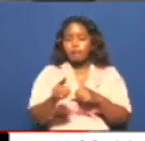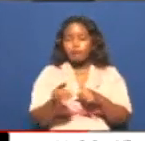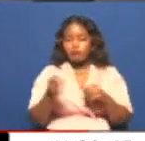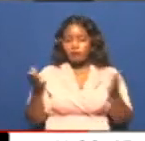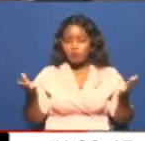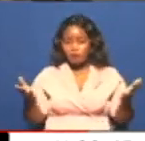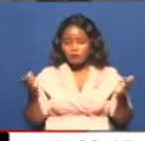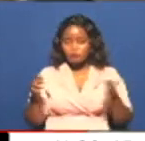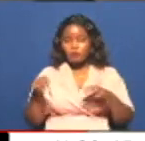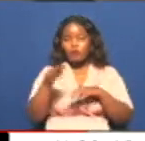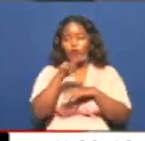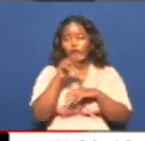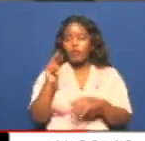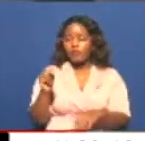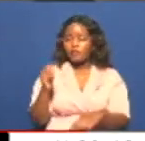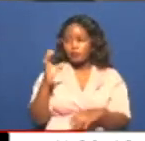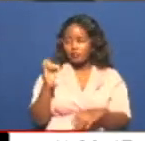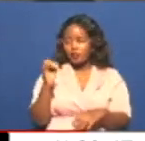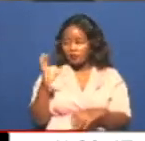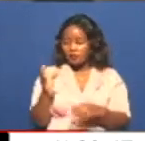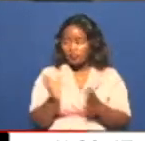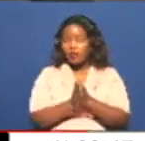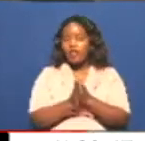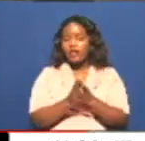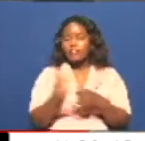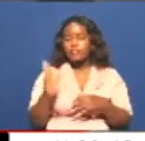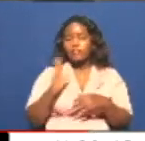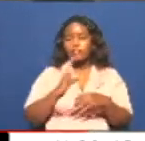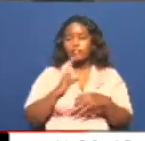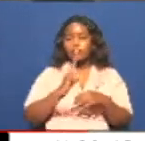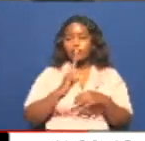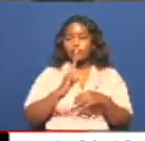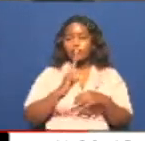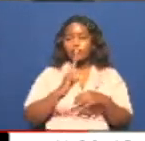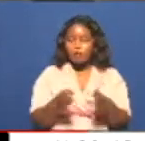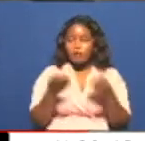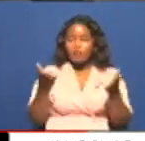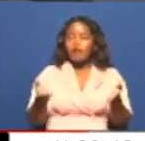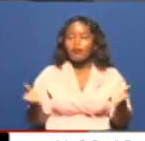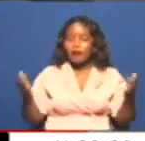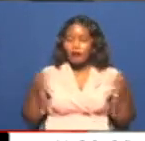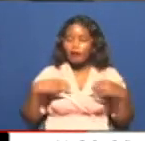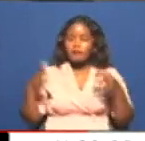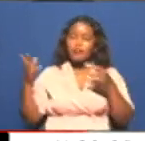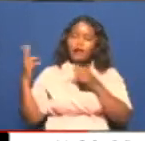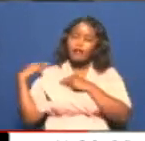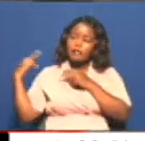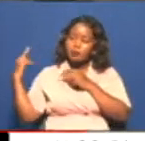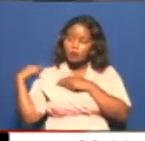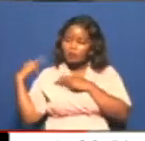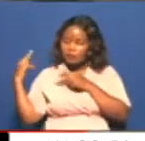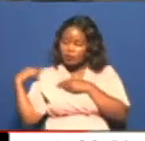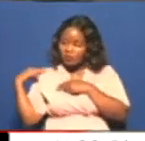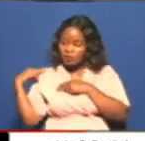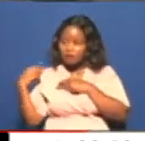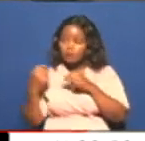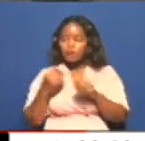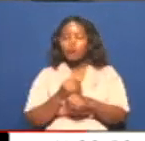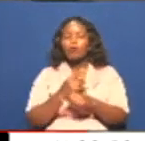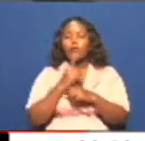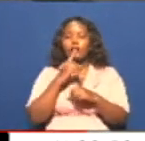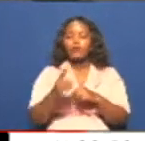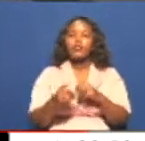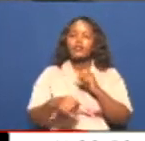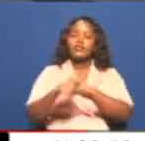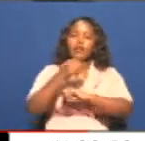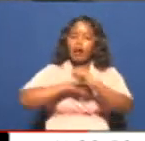the national cohesion and the security agencies, mm-hmm. they have now been put to take action against some of